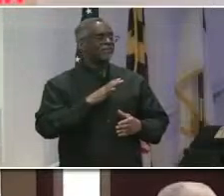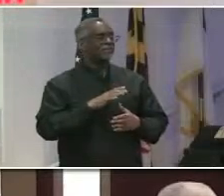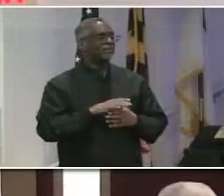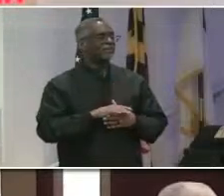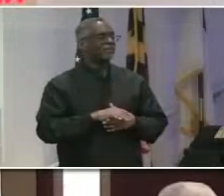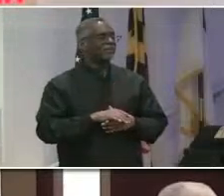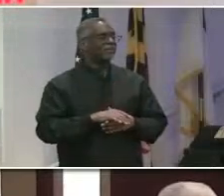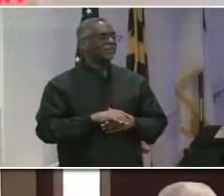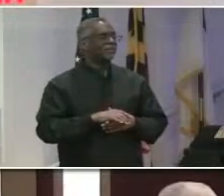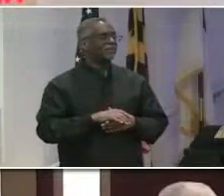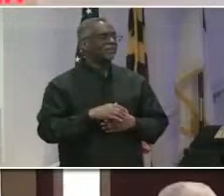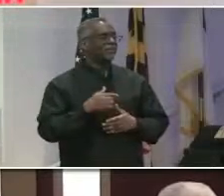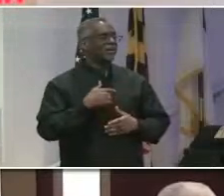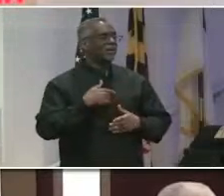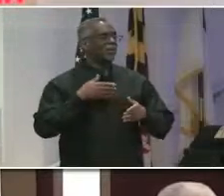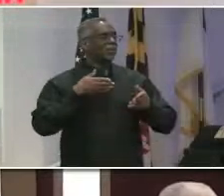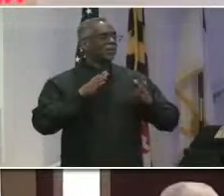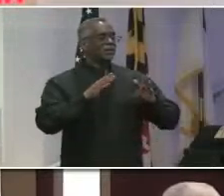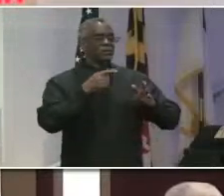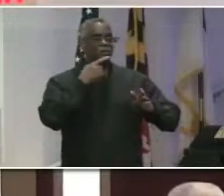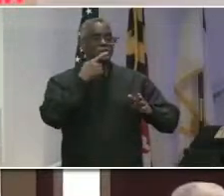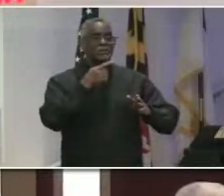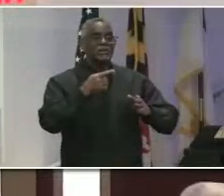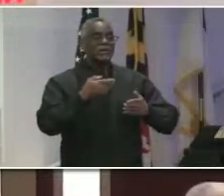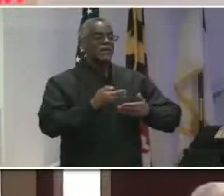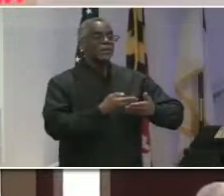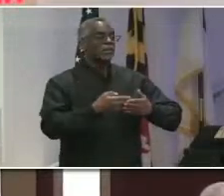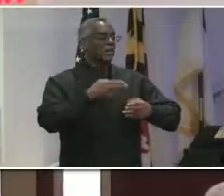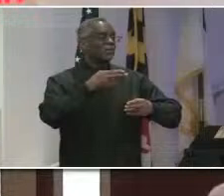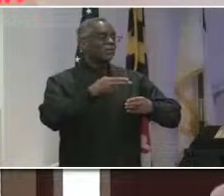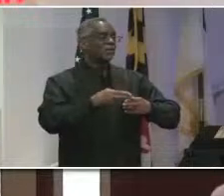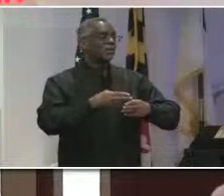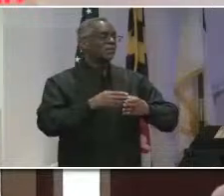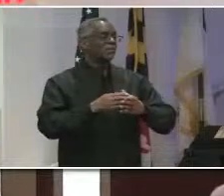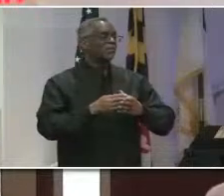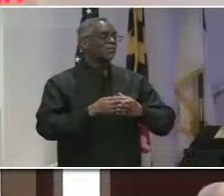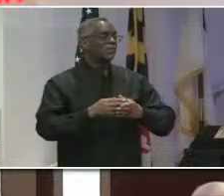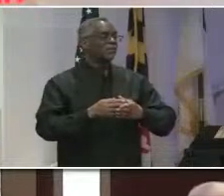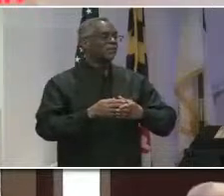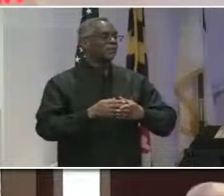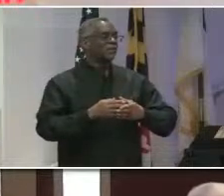right. I'm going to go ahead and let you say the baby's name right off the bat.